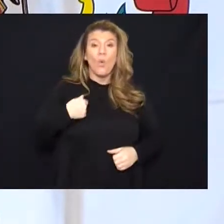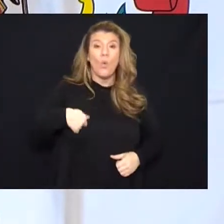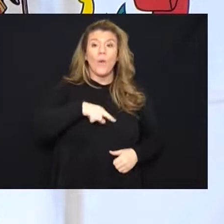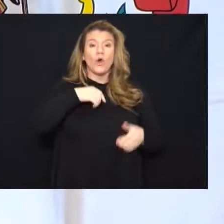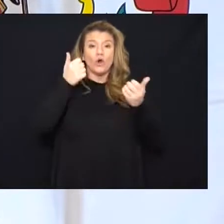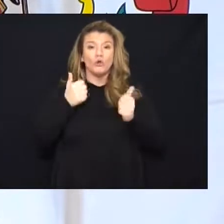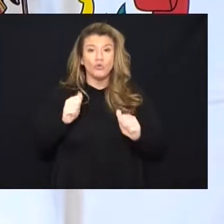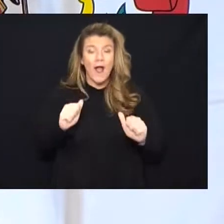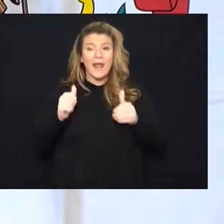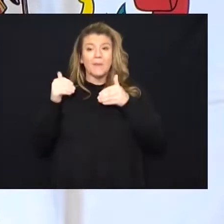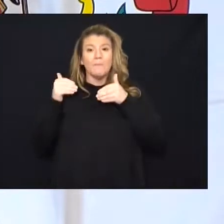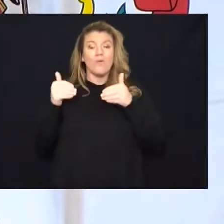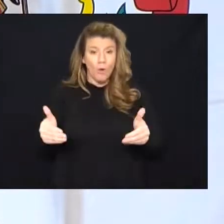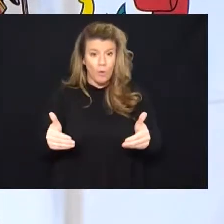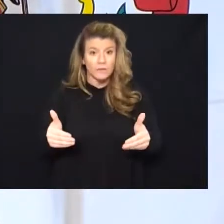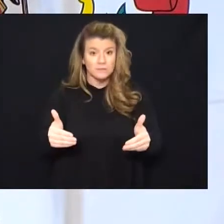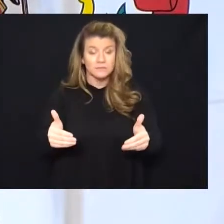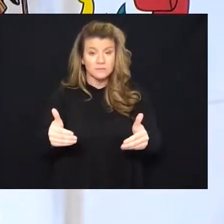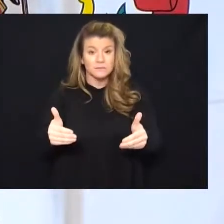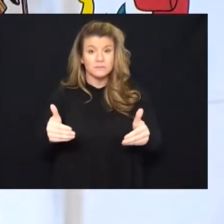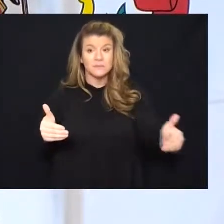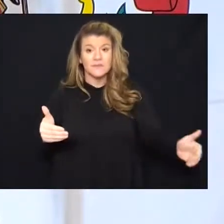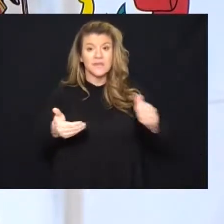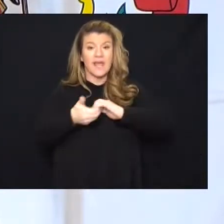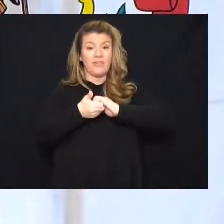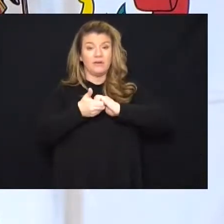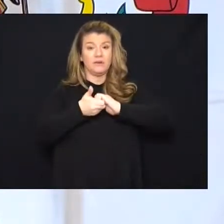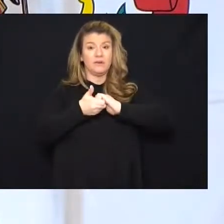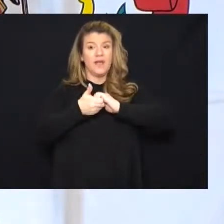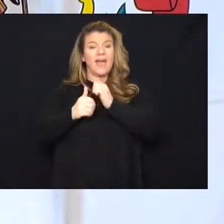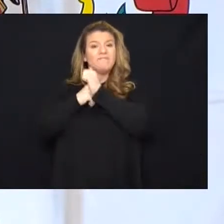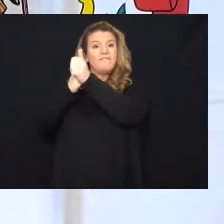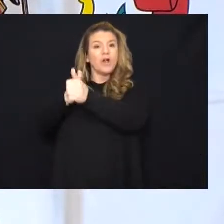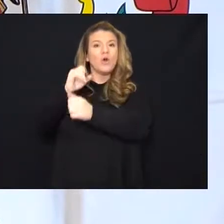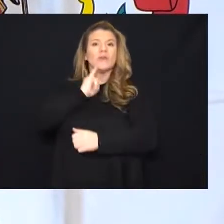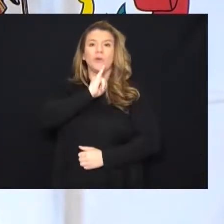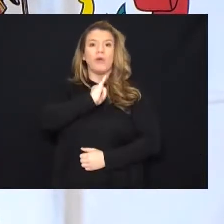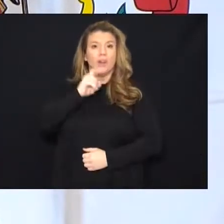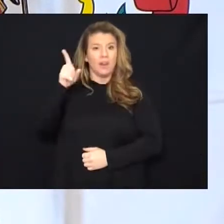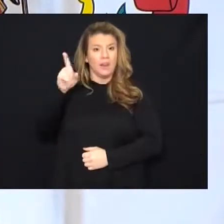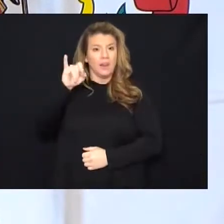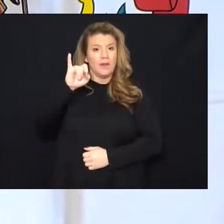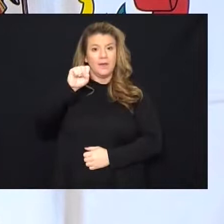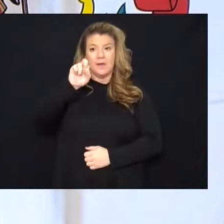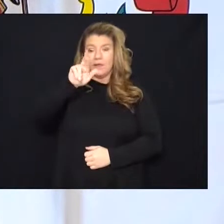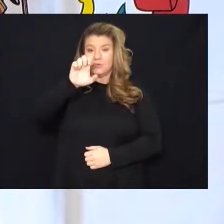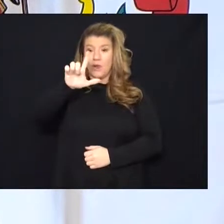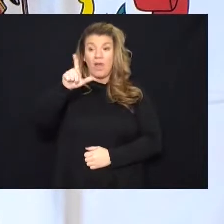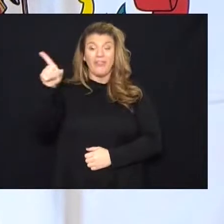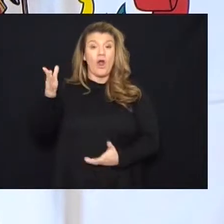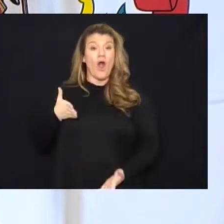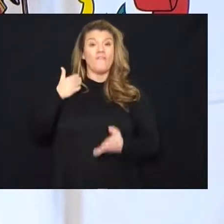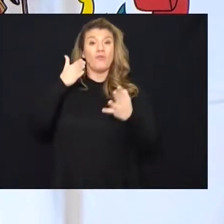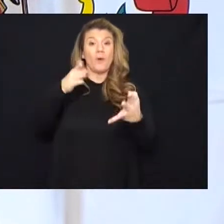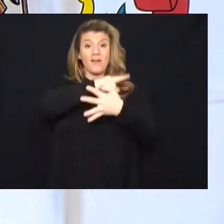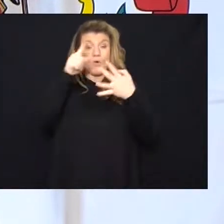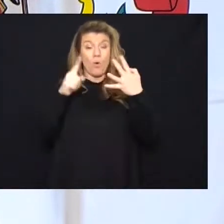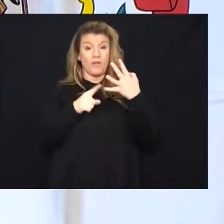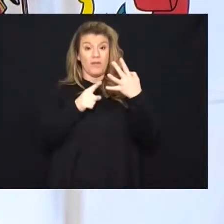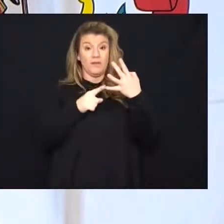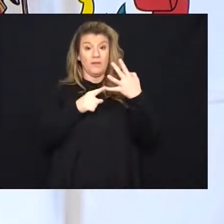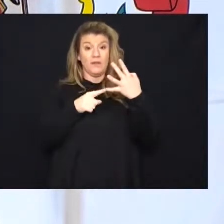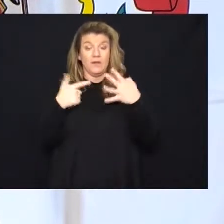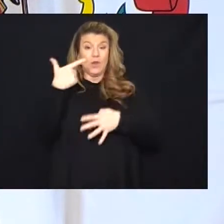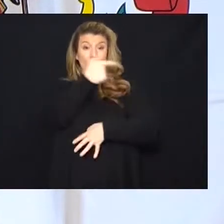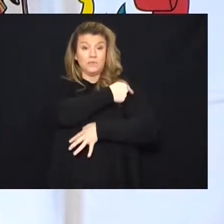move forward, you know, hand in hand with what Israel's doing. Israel is offering the 4th dose, and they're